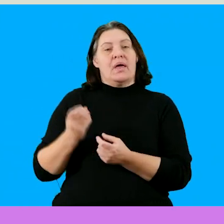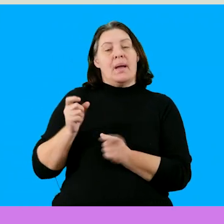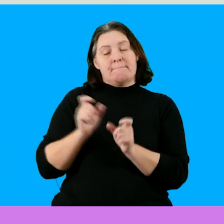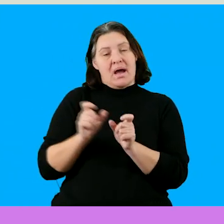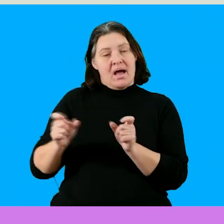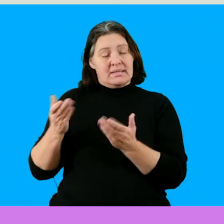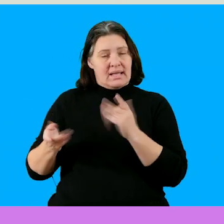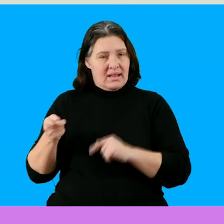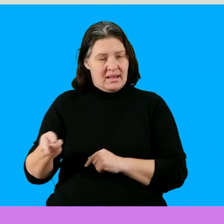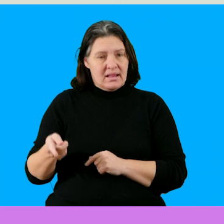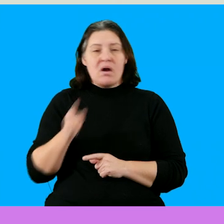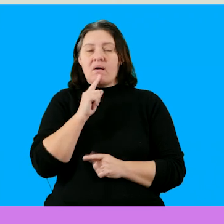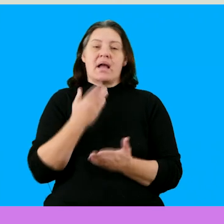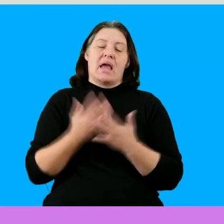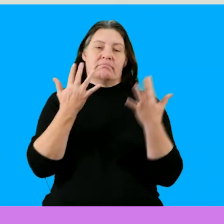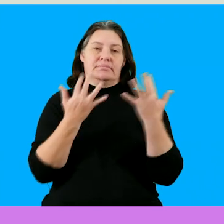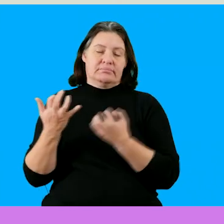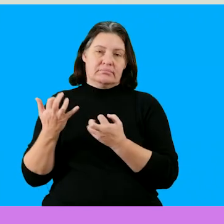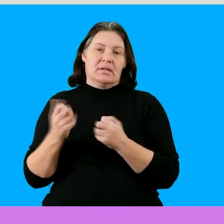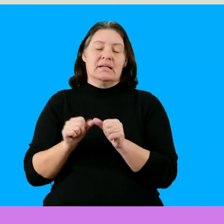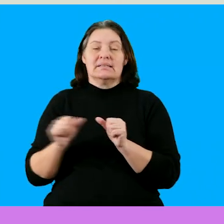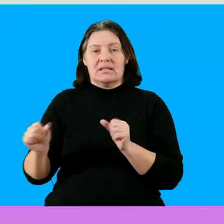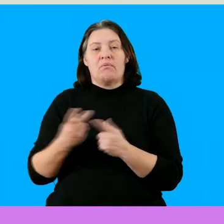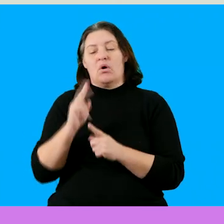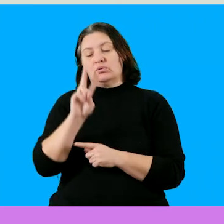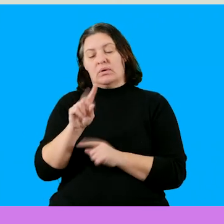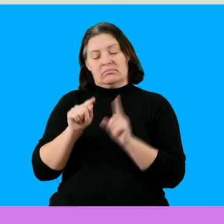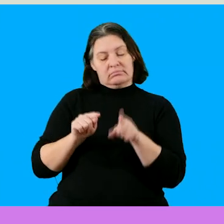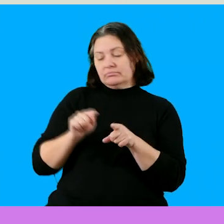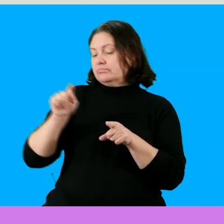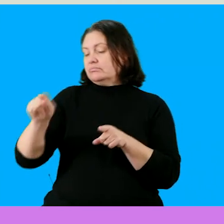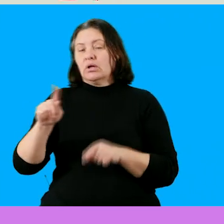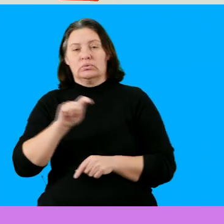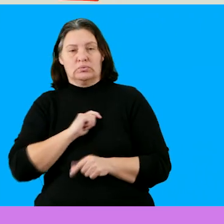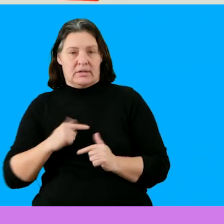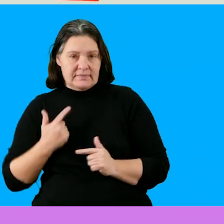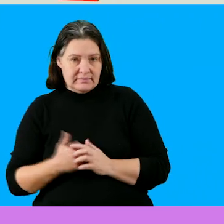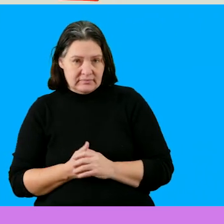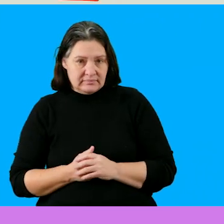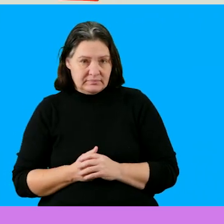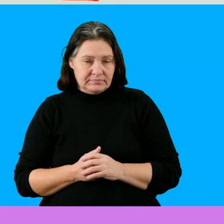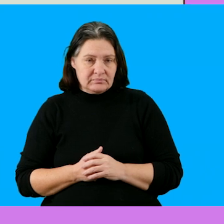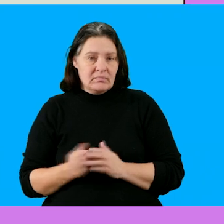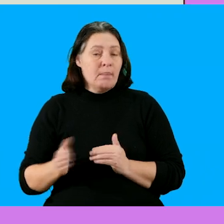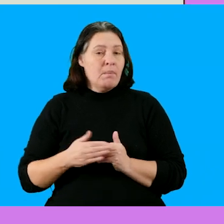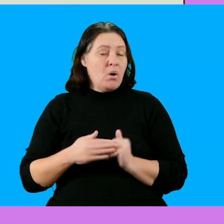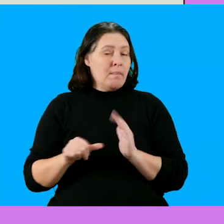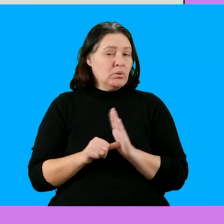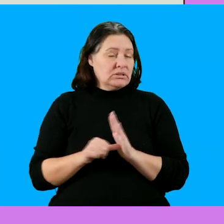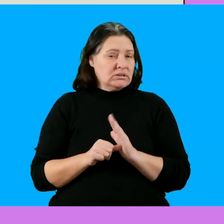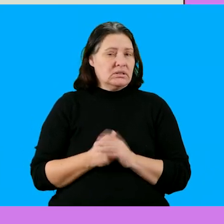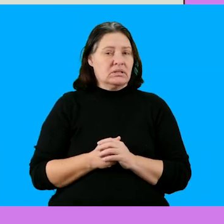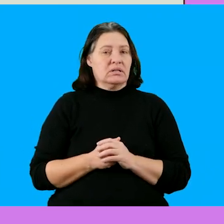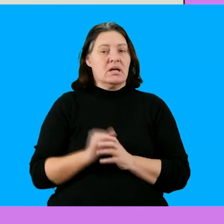bar scale of the map, you are able to work out the distance between the 2 points in reality. Okay? What else is